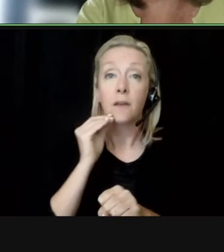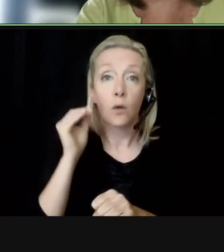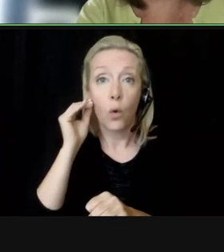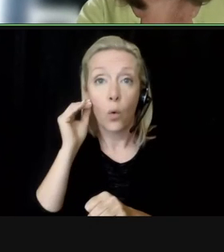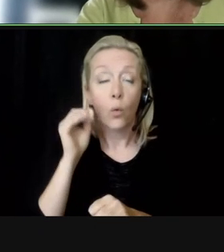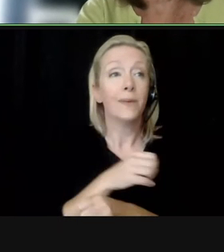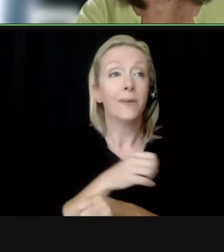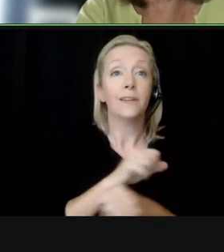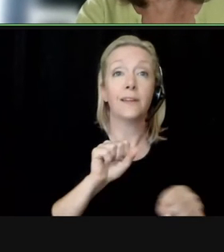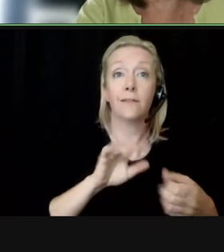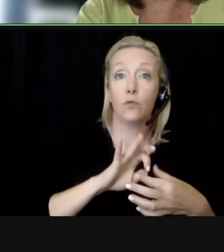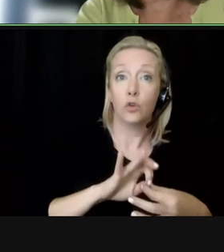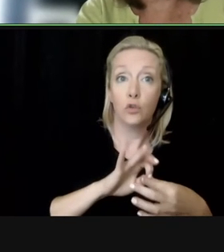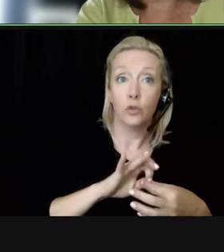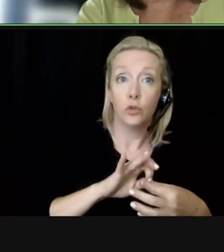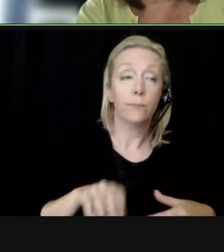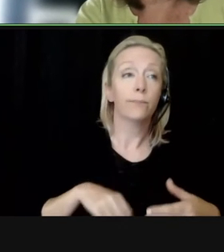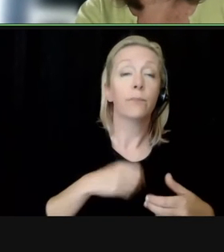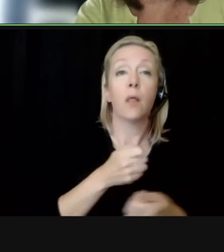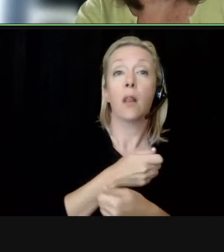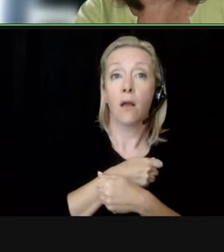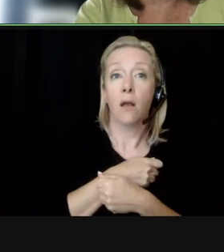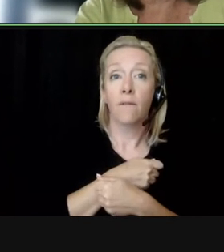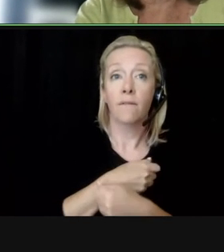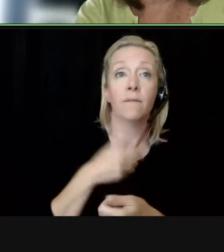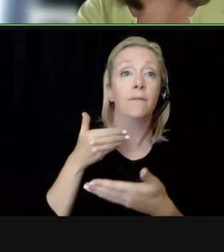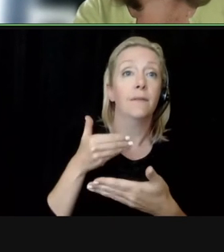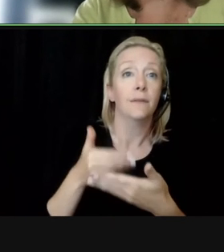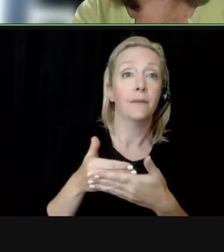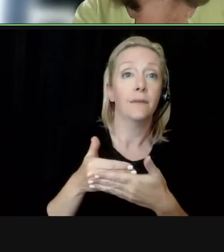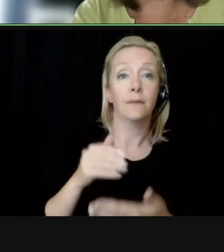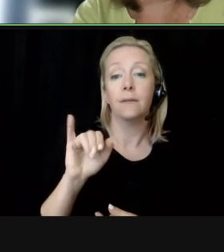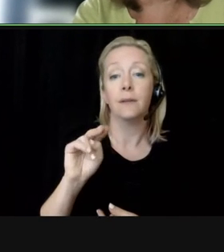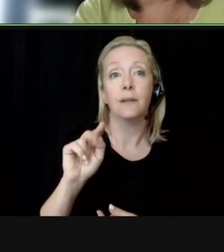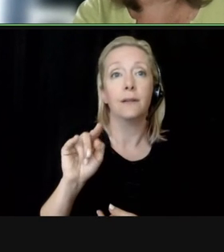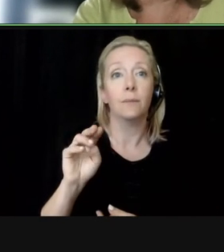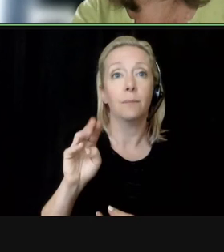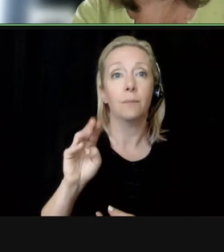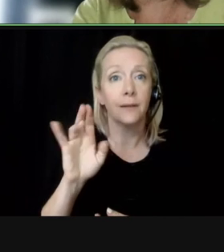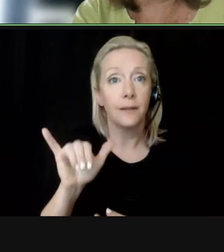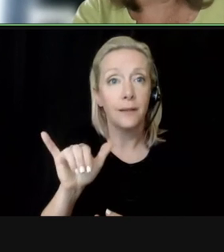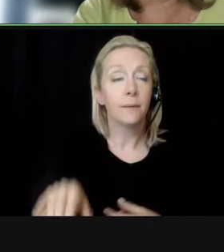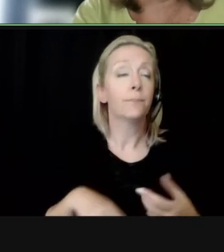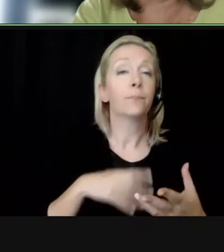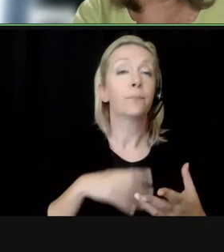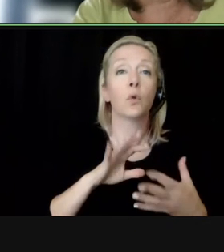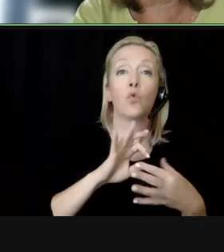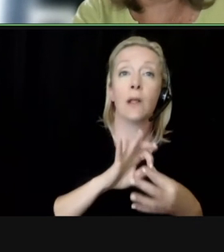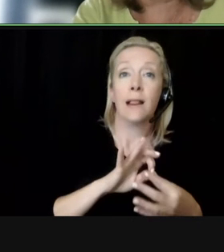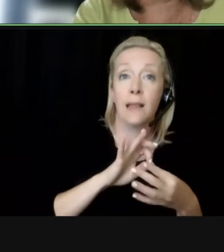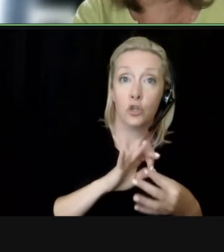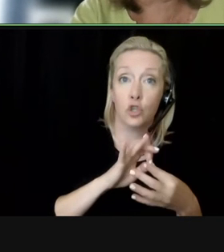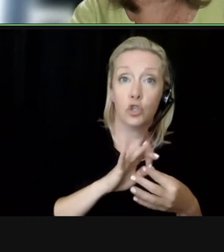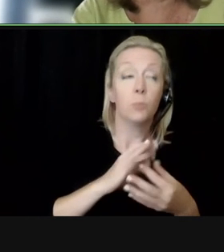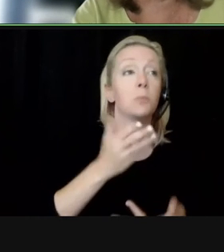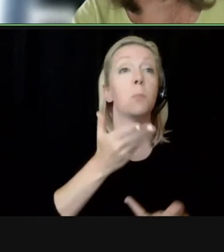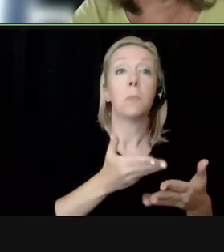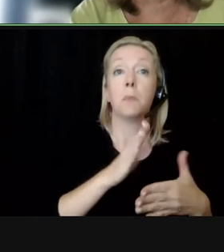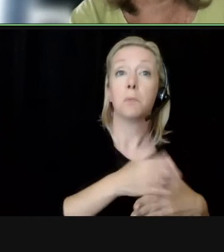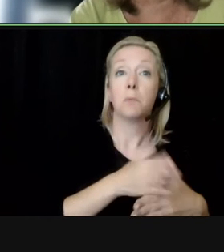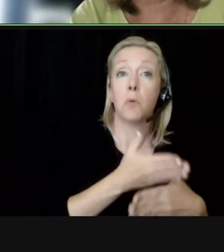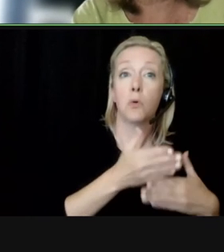in a relationship, love, intimacy, relationships, whether it be sexual or non-sexual